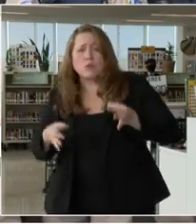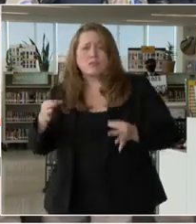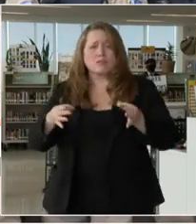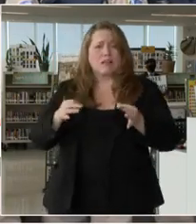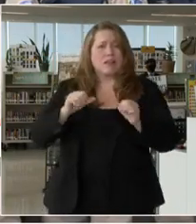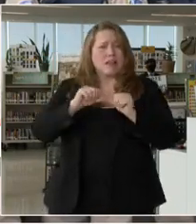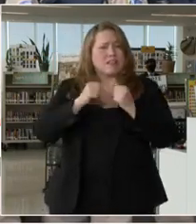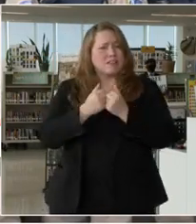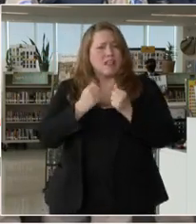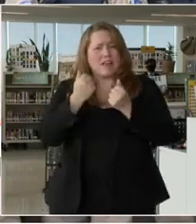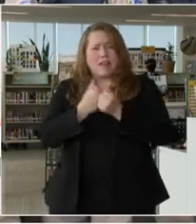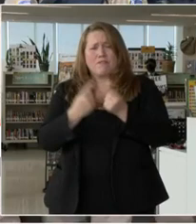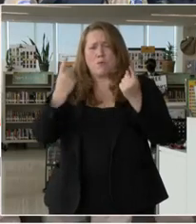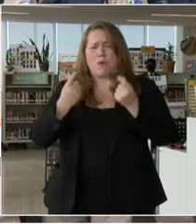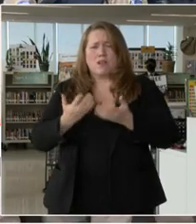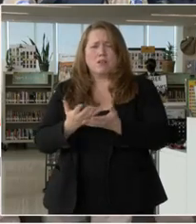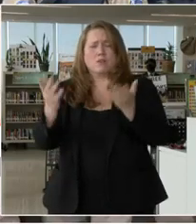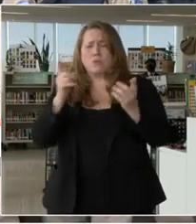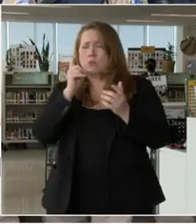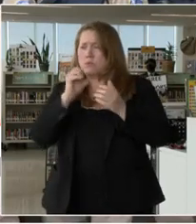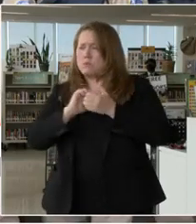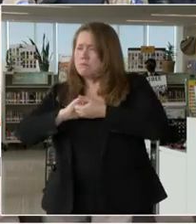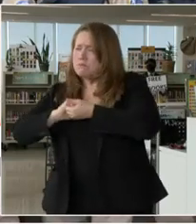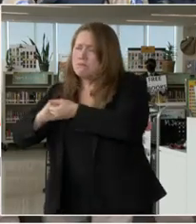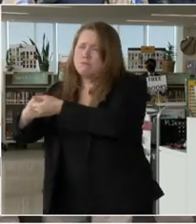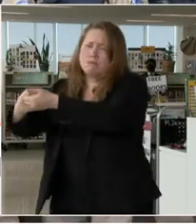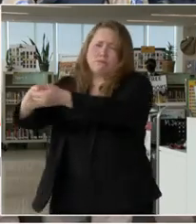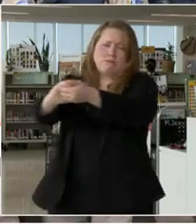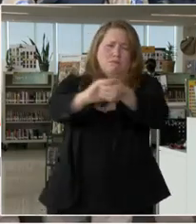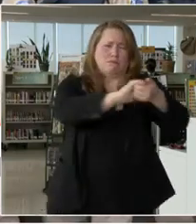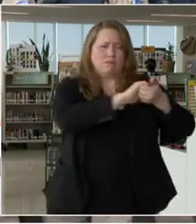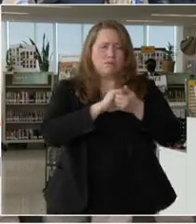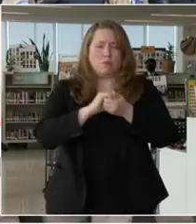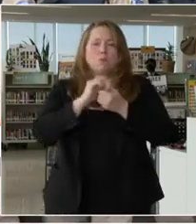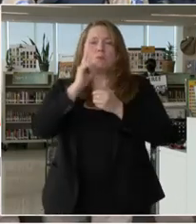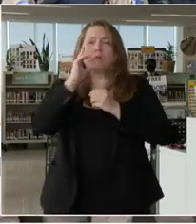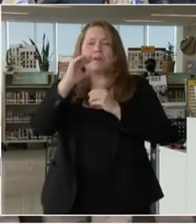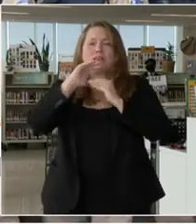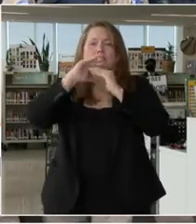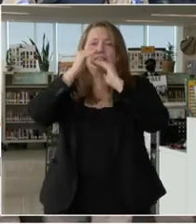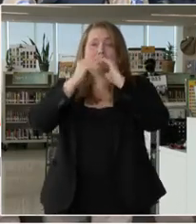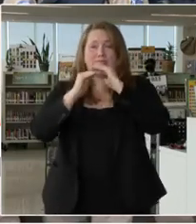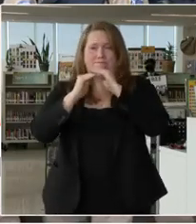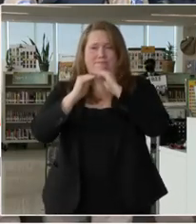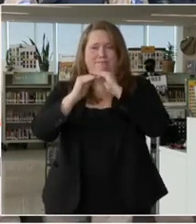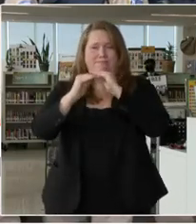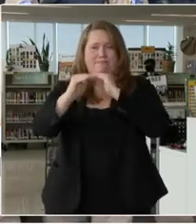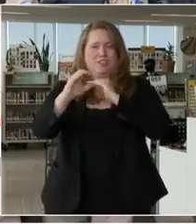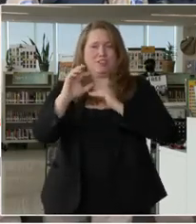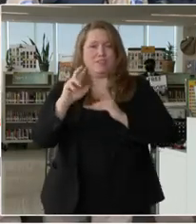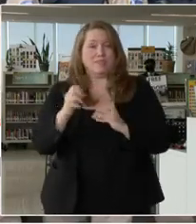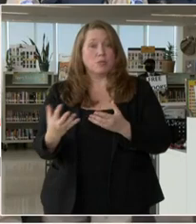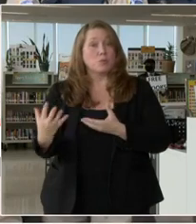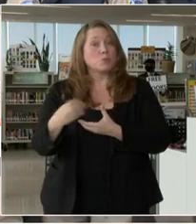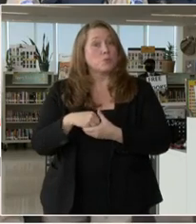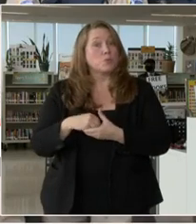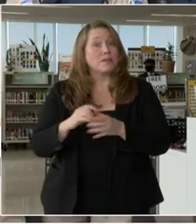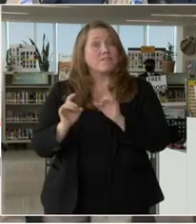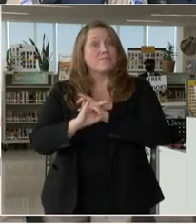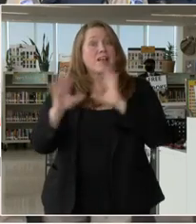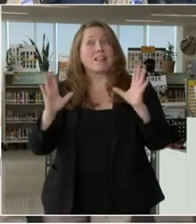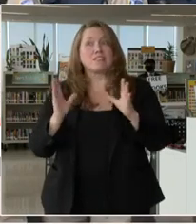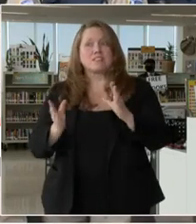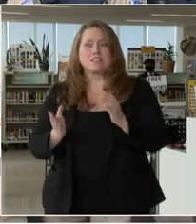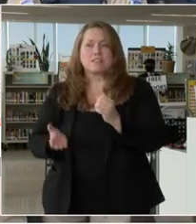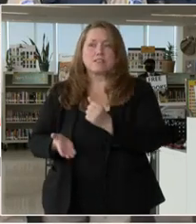work together so that we will flatten this curve too. That includes our violence interrupters, our